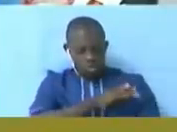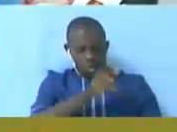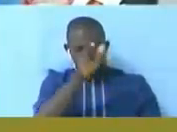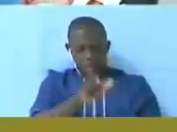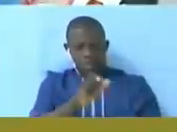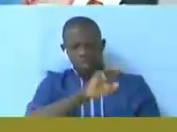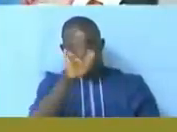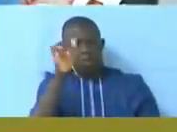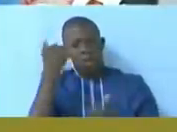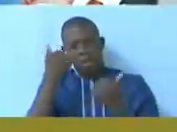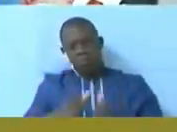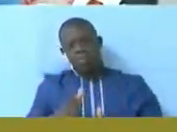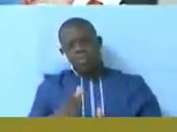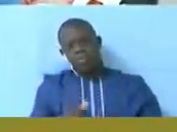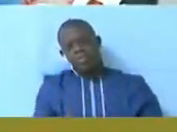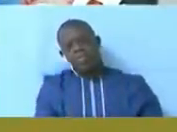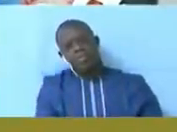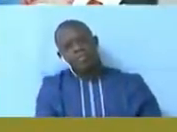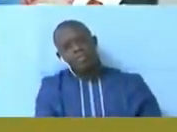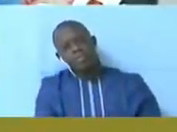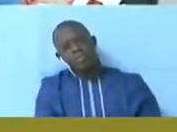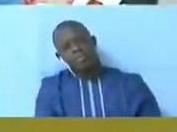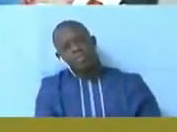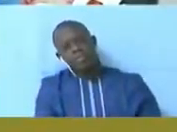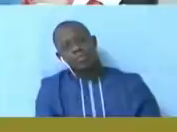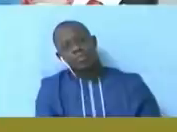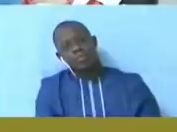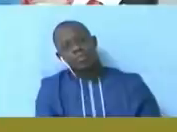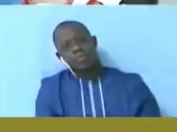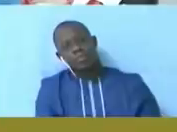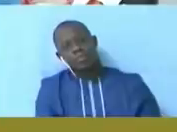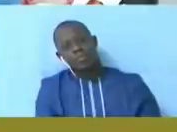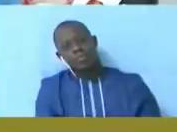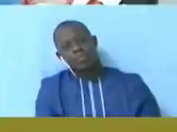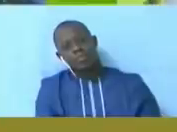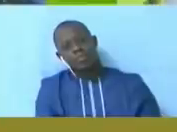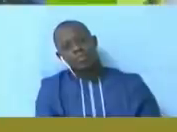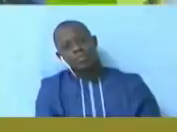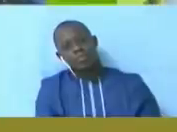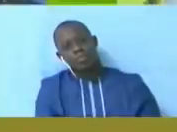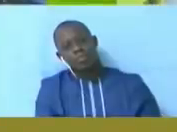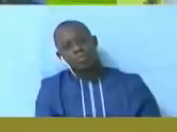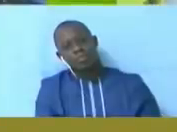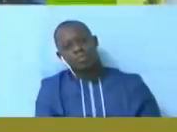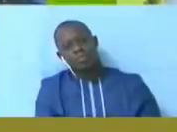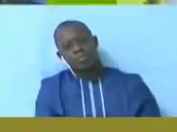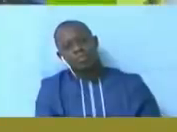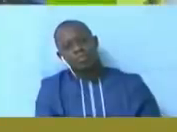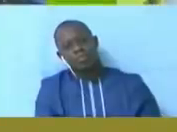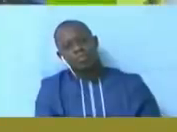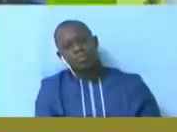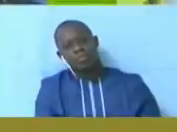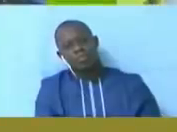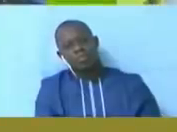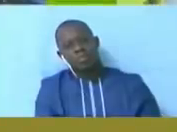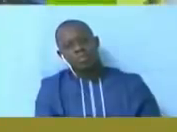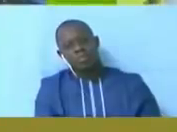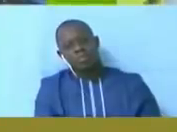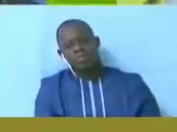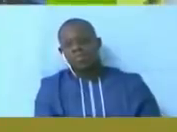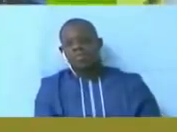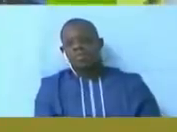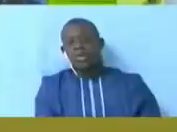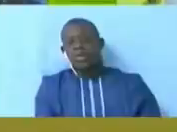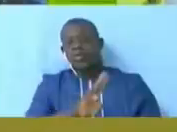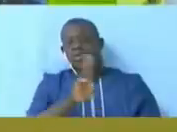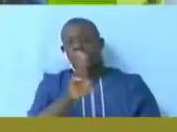that did not happen. But it's a clear no la fanala woman. No, they did not produce any executive